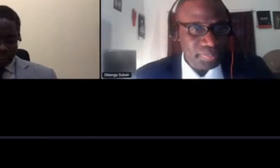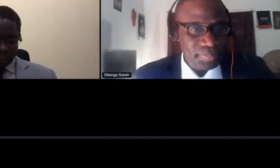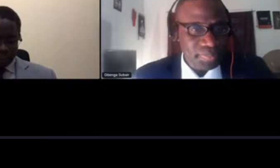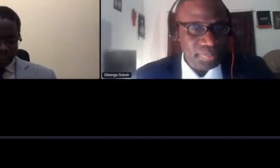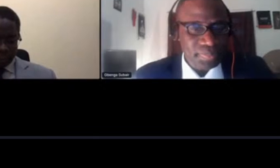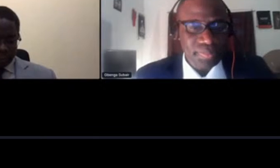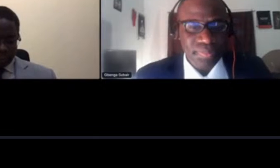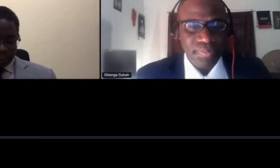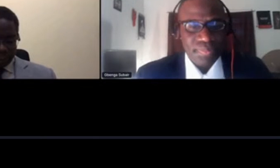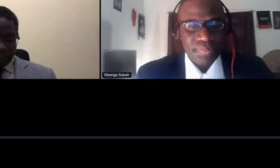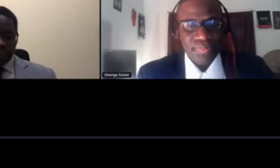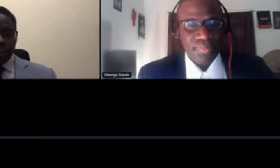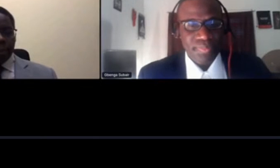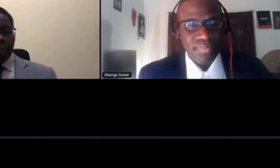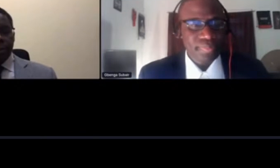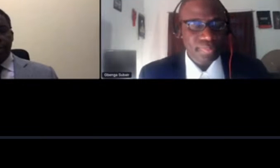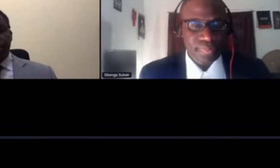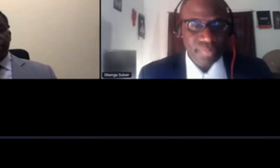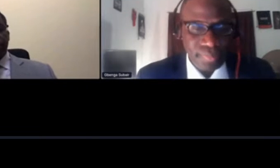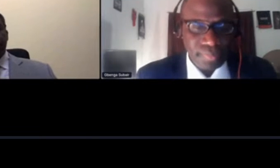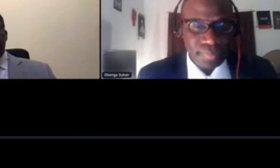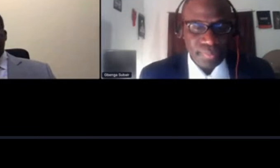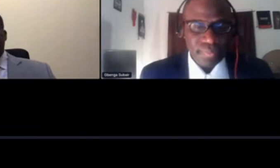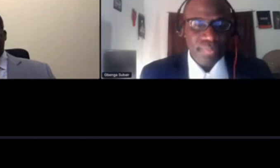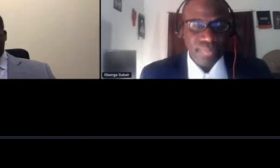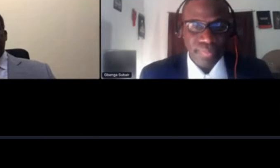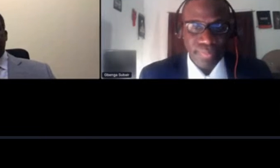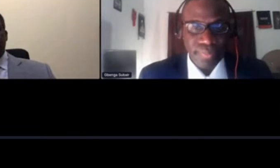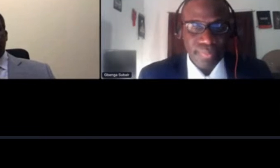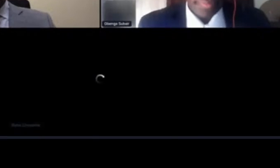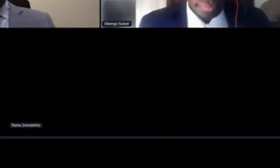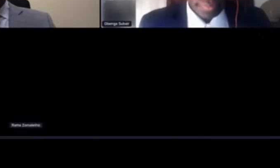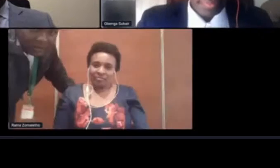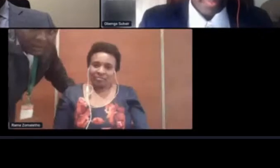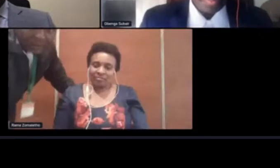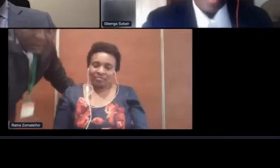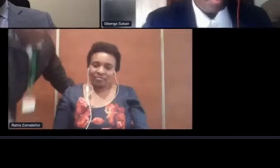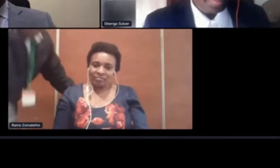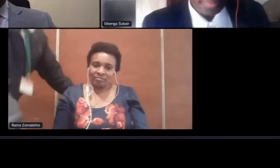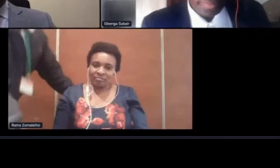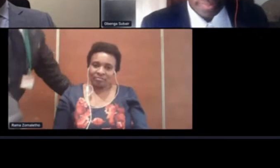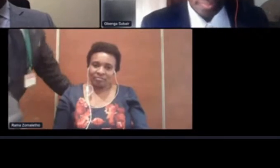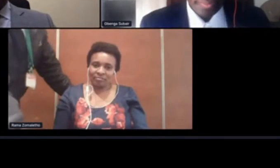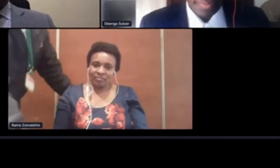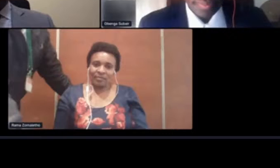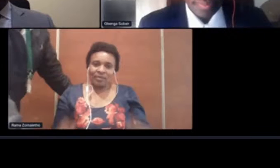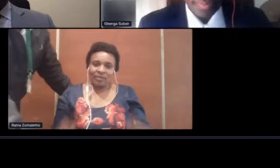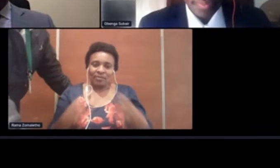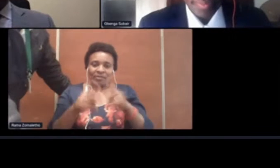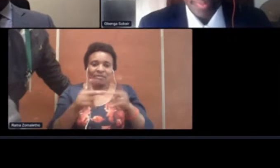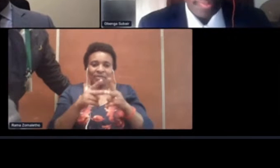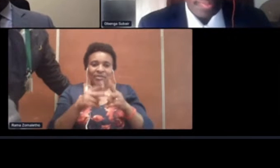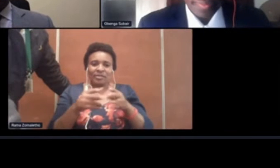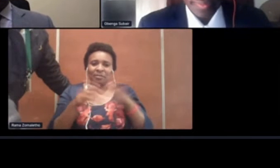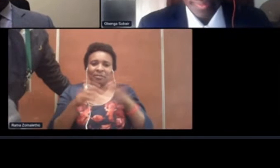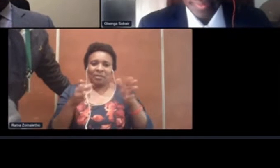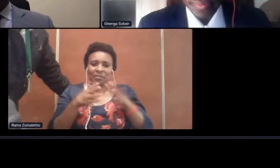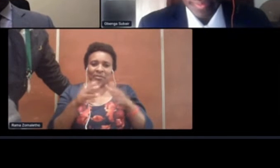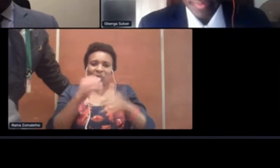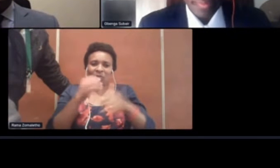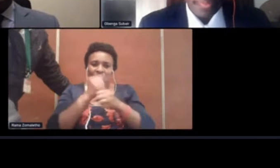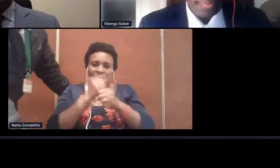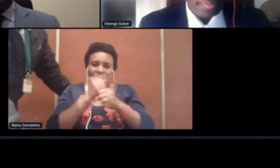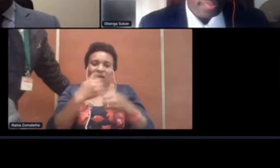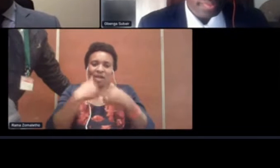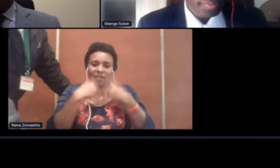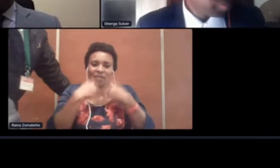Yes, of course. It's really playing a big role. Interestingly, I mean, sometimes we just talk about the remittances